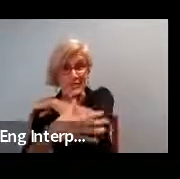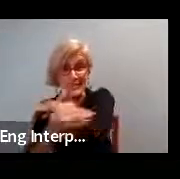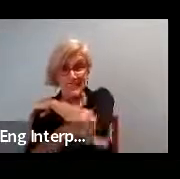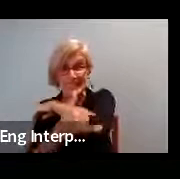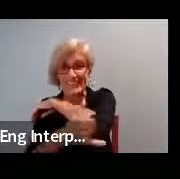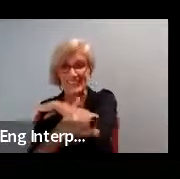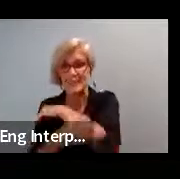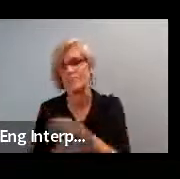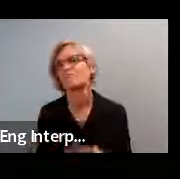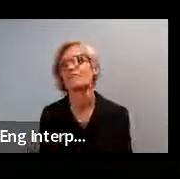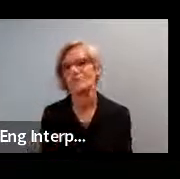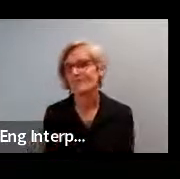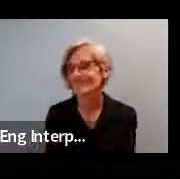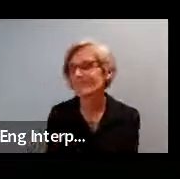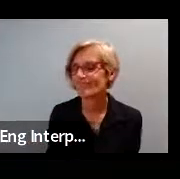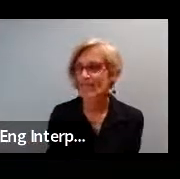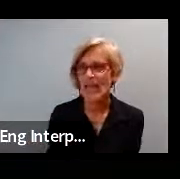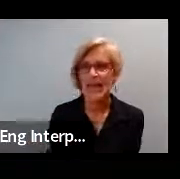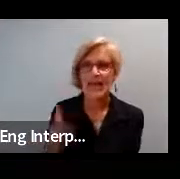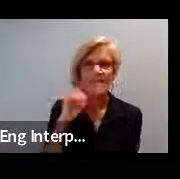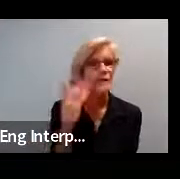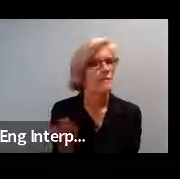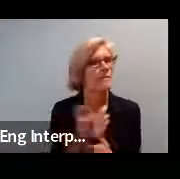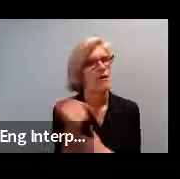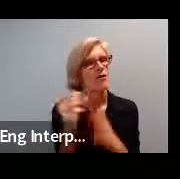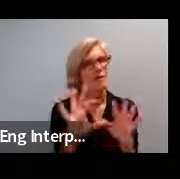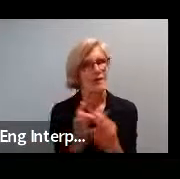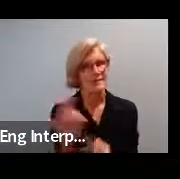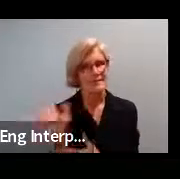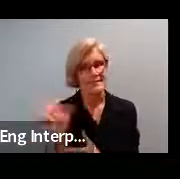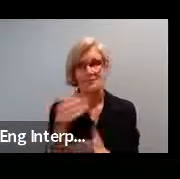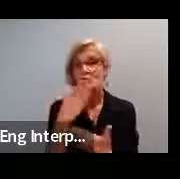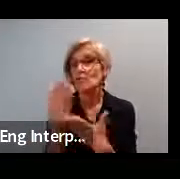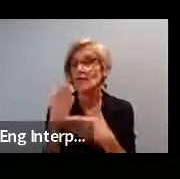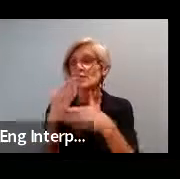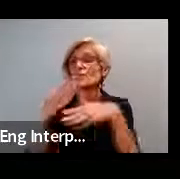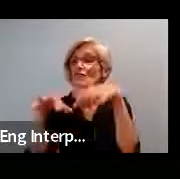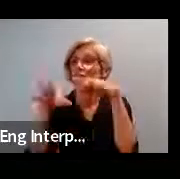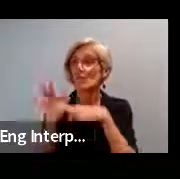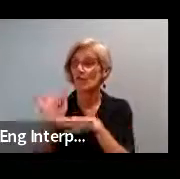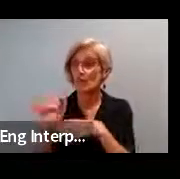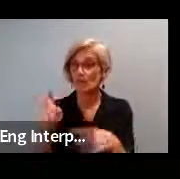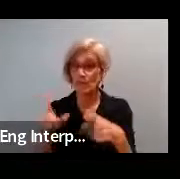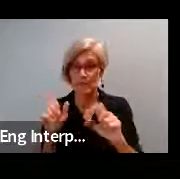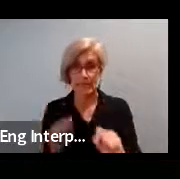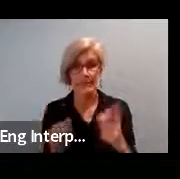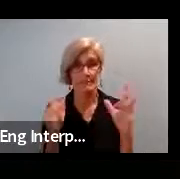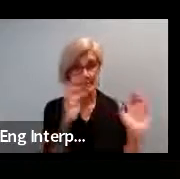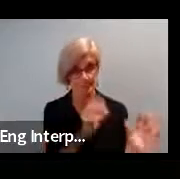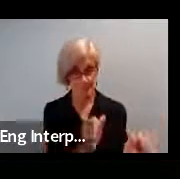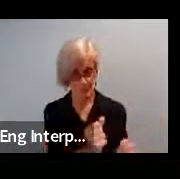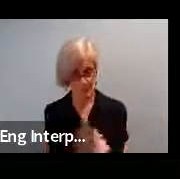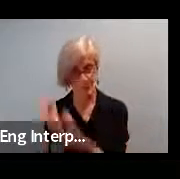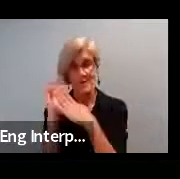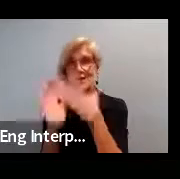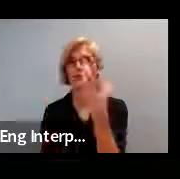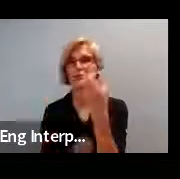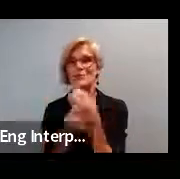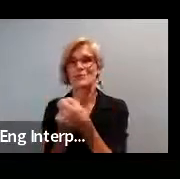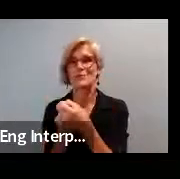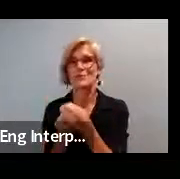in a similar situation. So thank you for sharing that with us so that we can be prepared to support you and